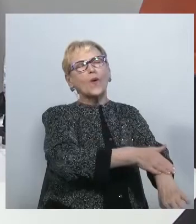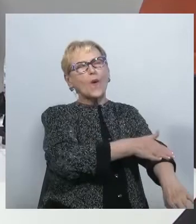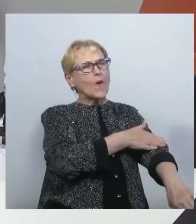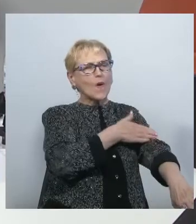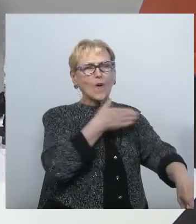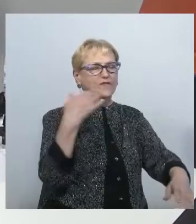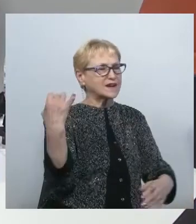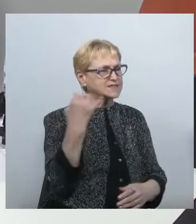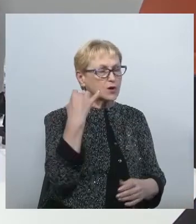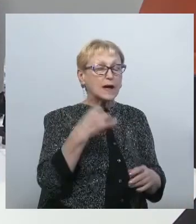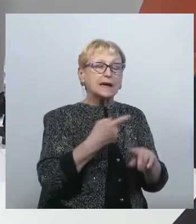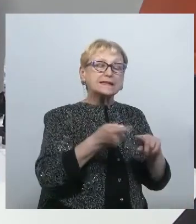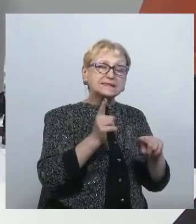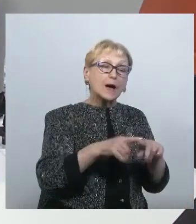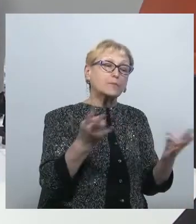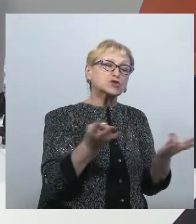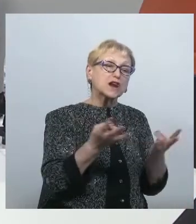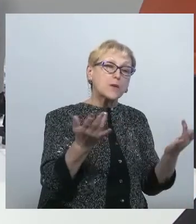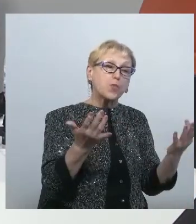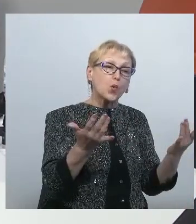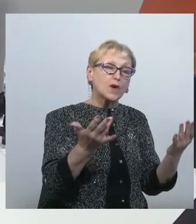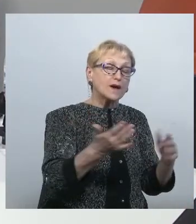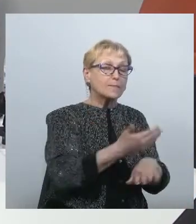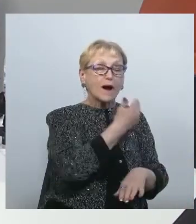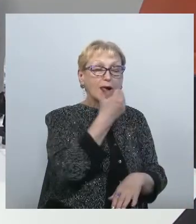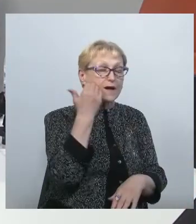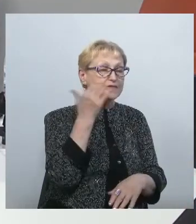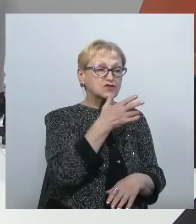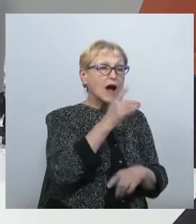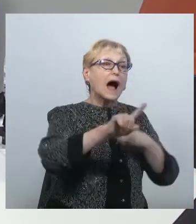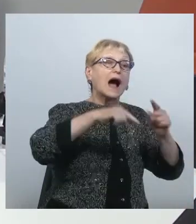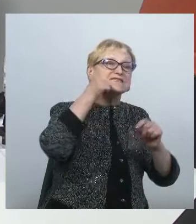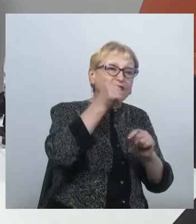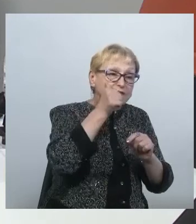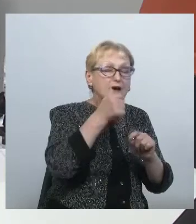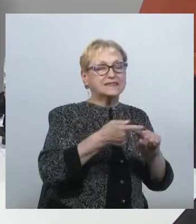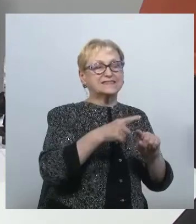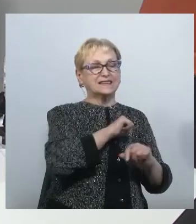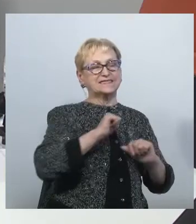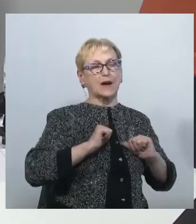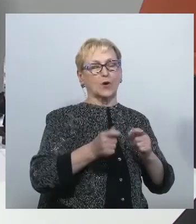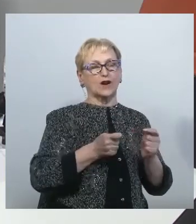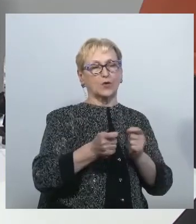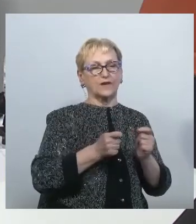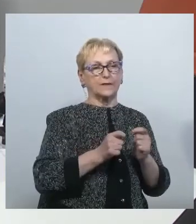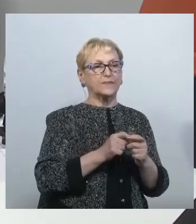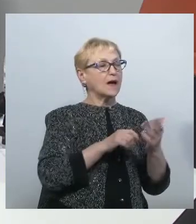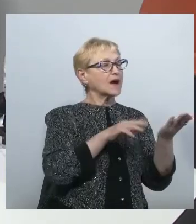Well, this is a long story which requires a lot of time. If we would like to make it overnight, then we need